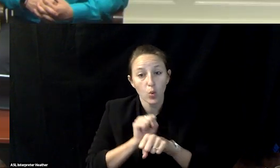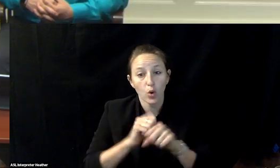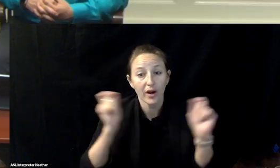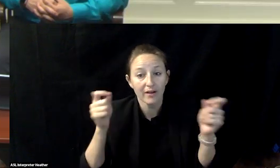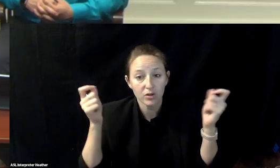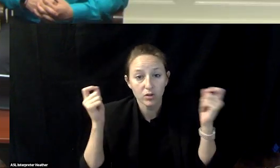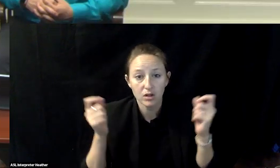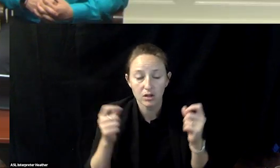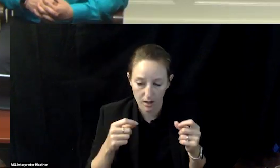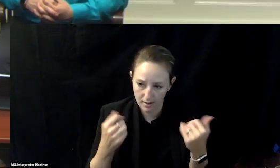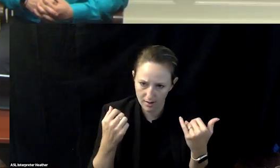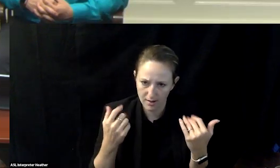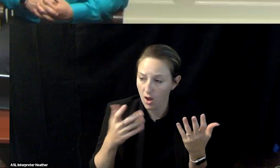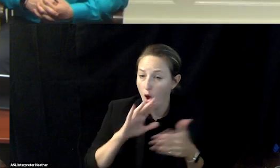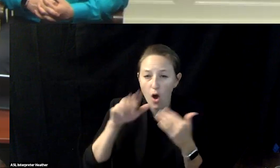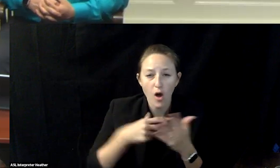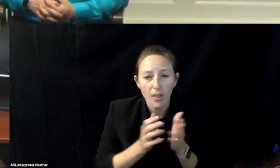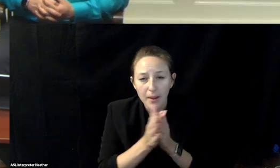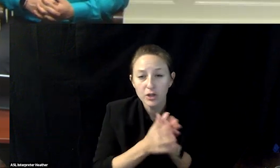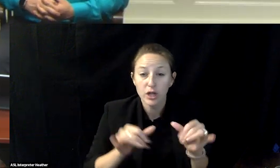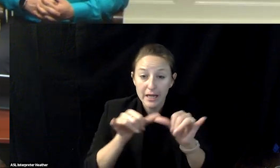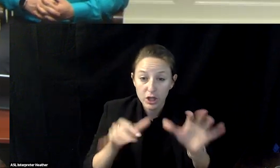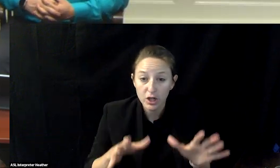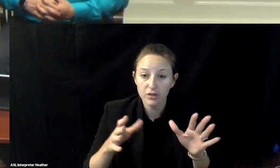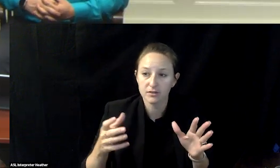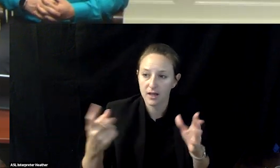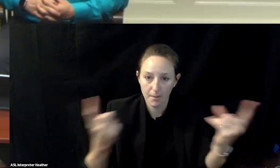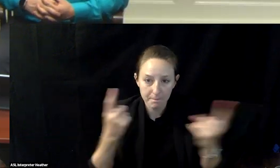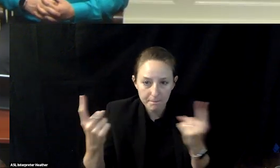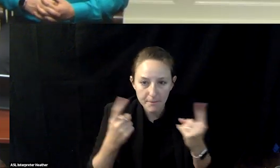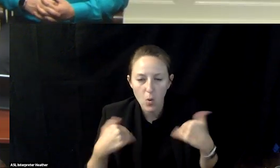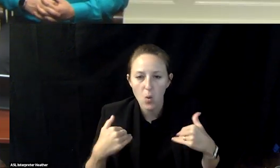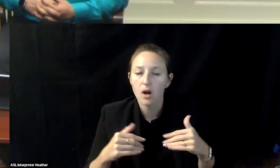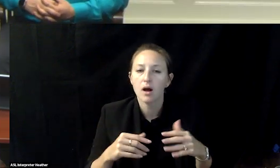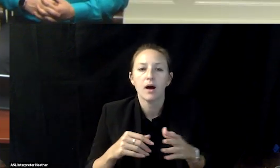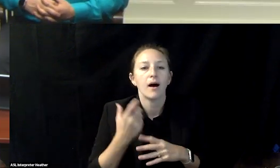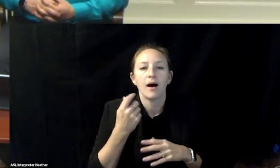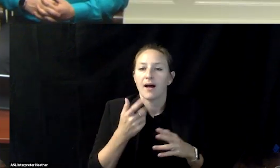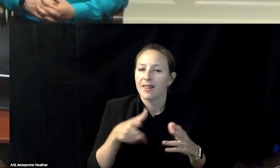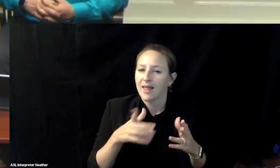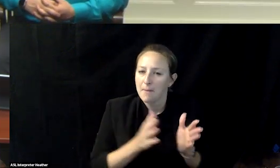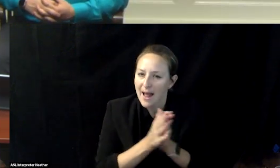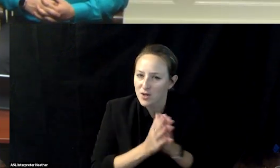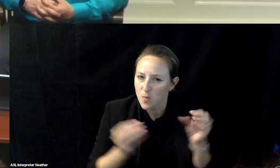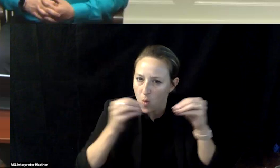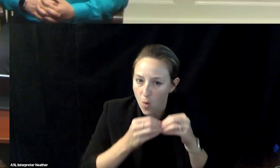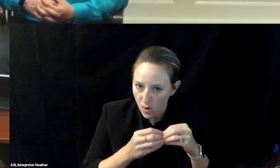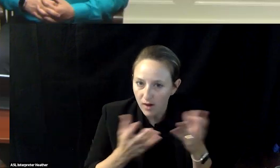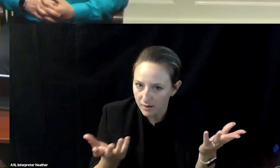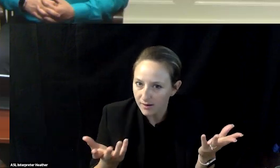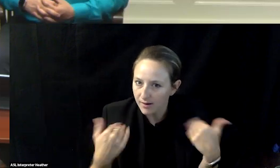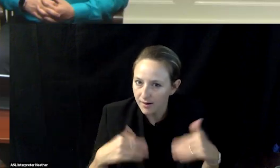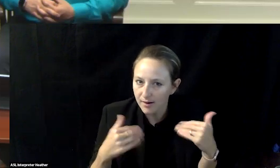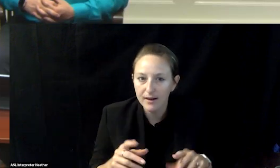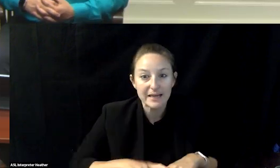that the engineers are bringing to it. Not that necessarily there wasn't the same passion at the bank, but that's different, right?